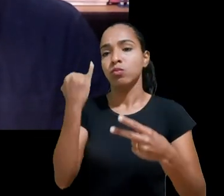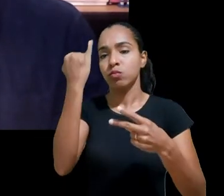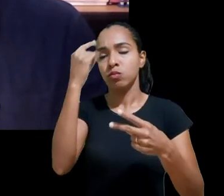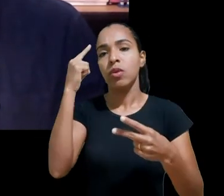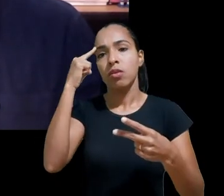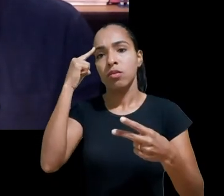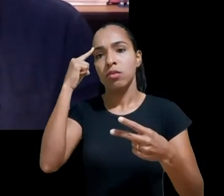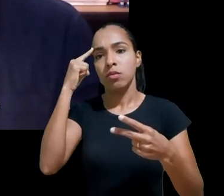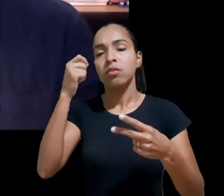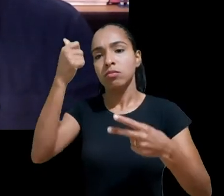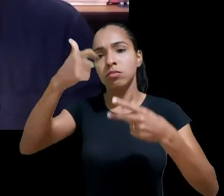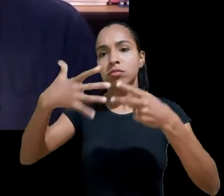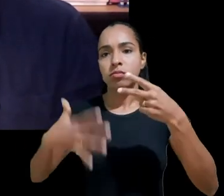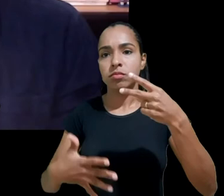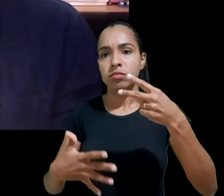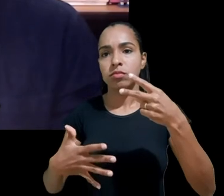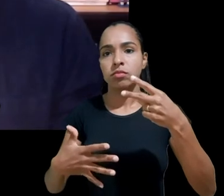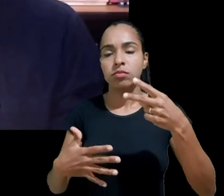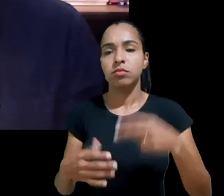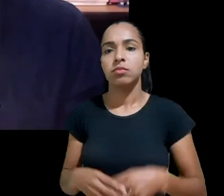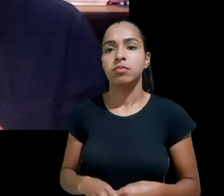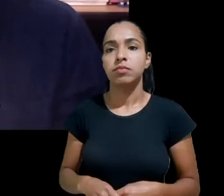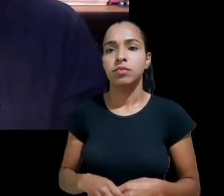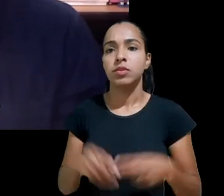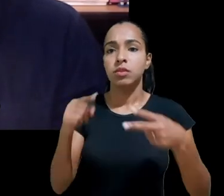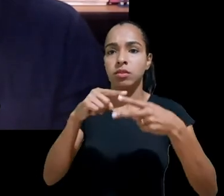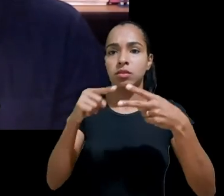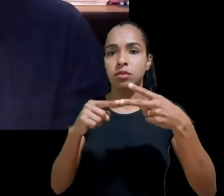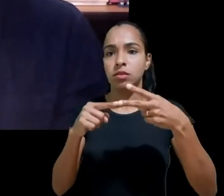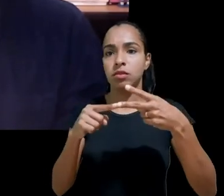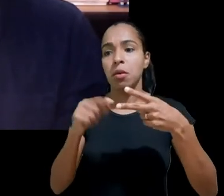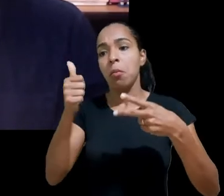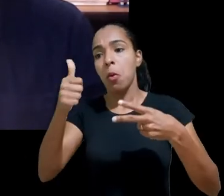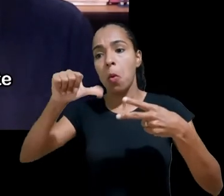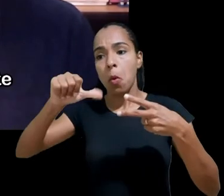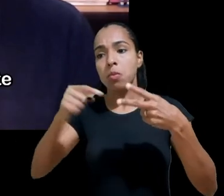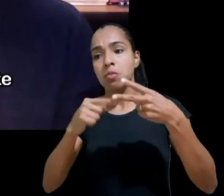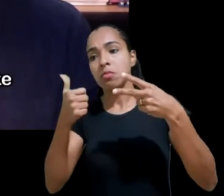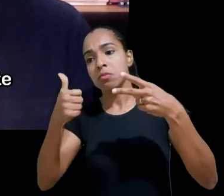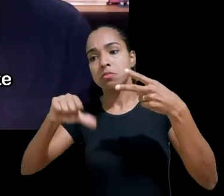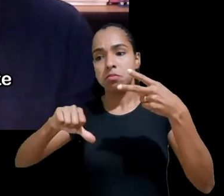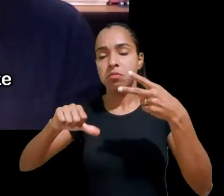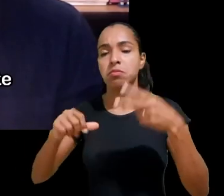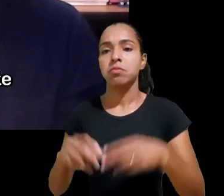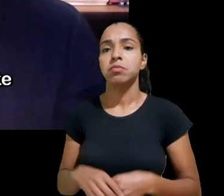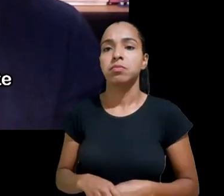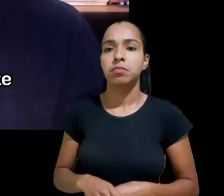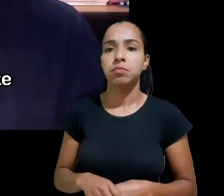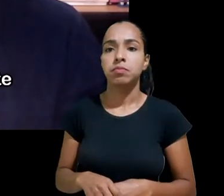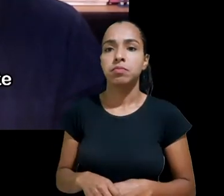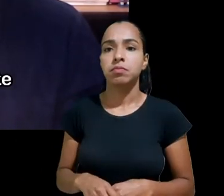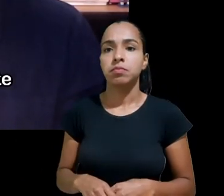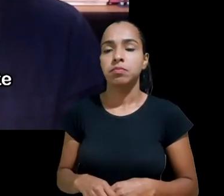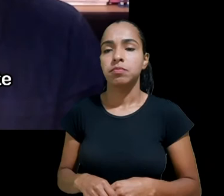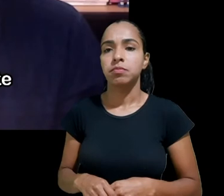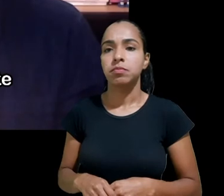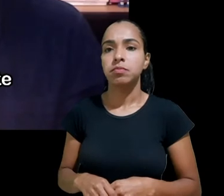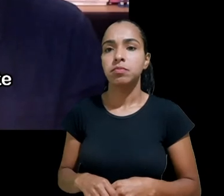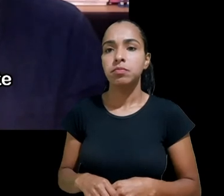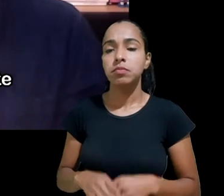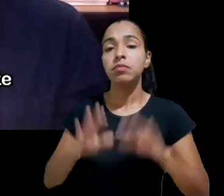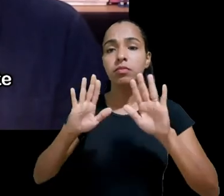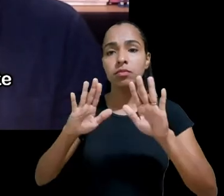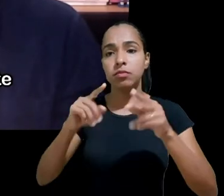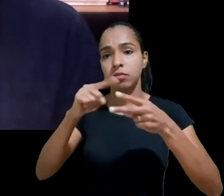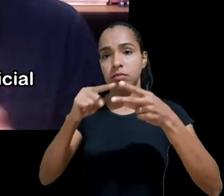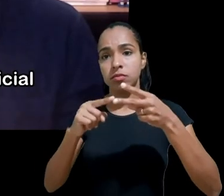with their virtues and their defects but that mention in particular a